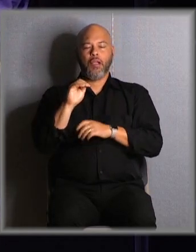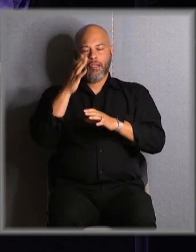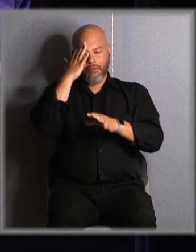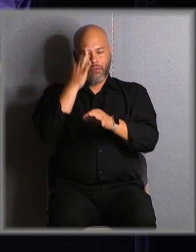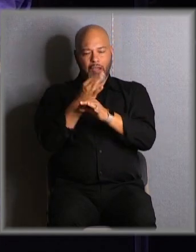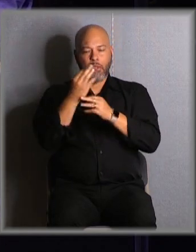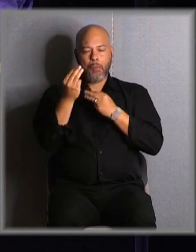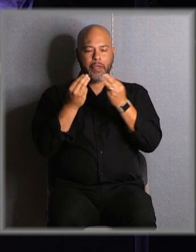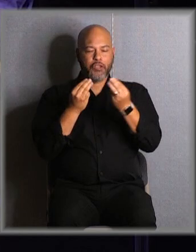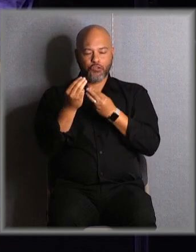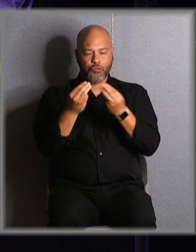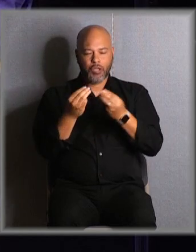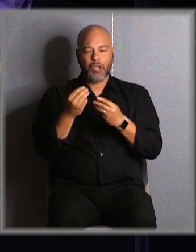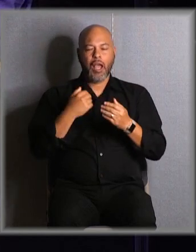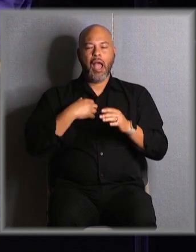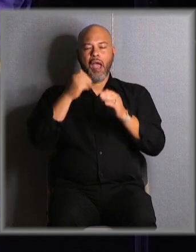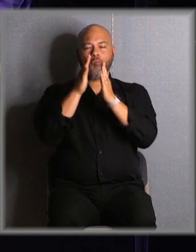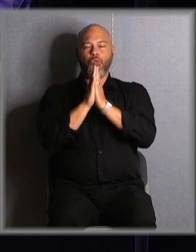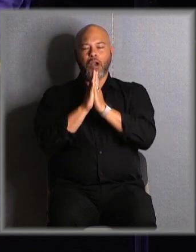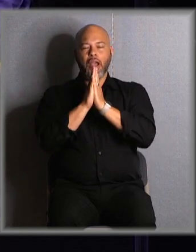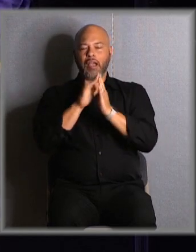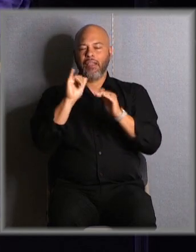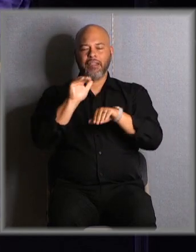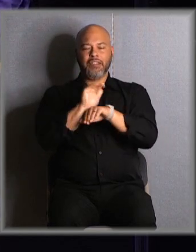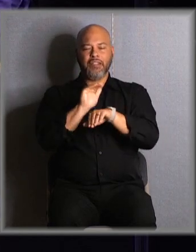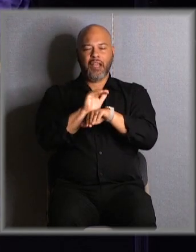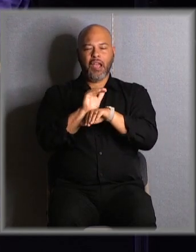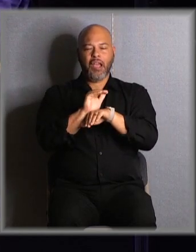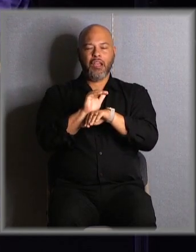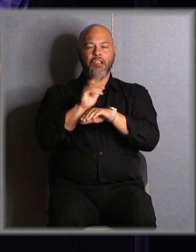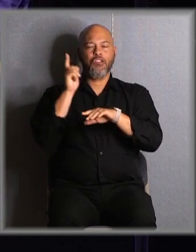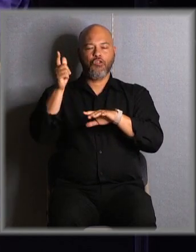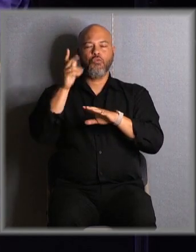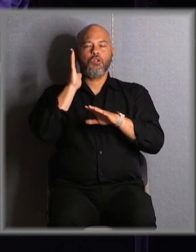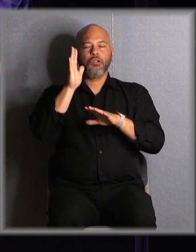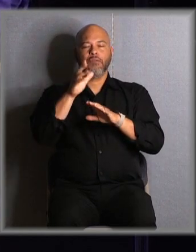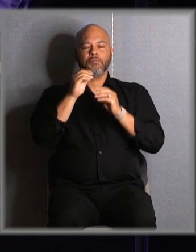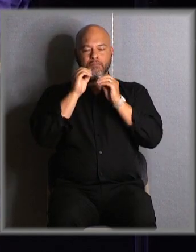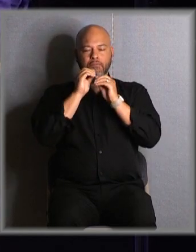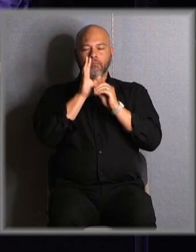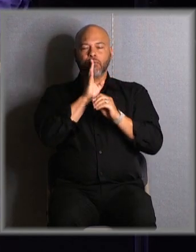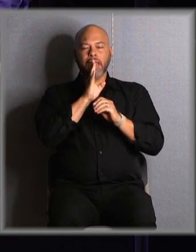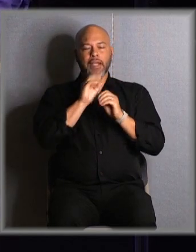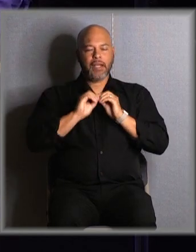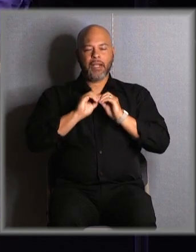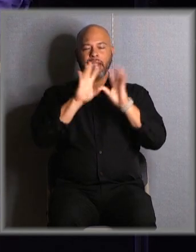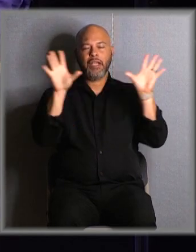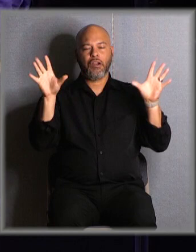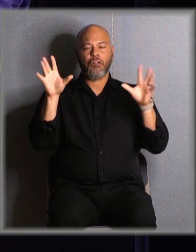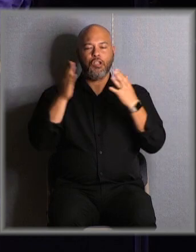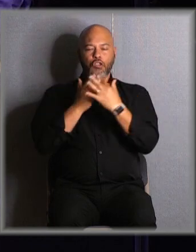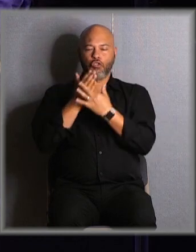ministry. And Father, I pray that tonight you will speak clearly through your servant, through your